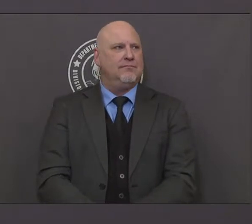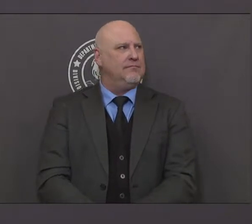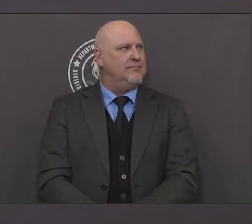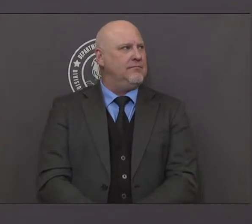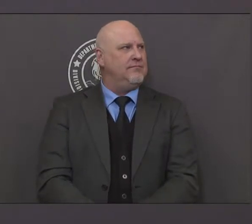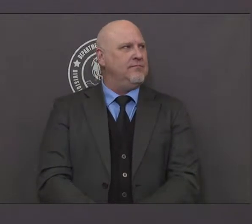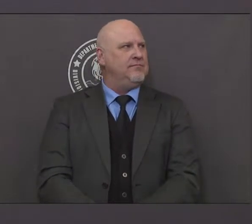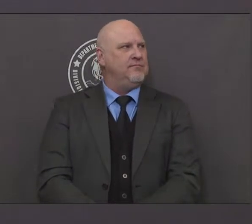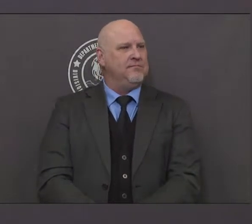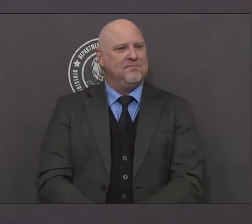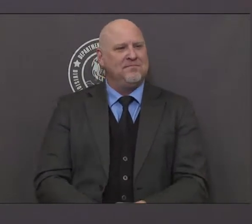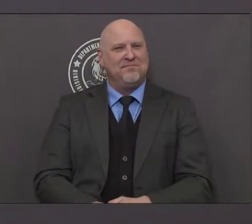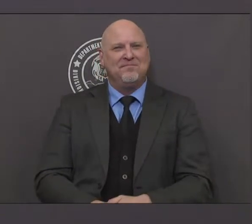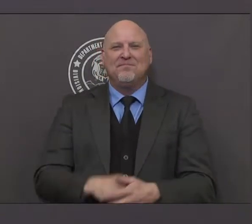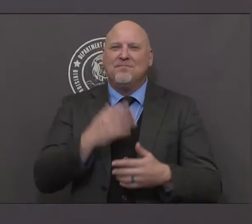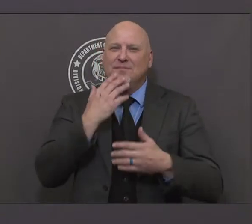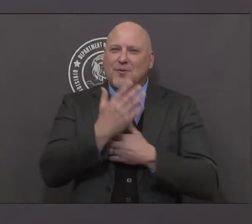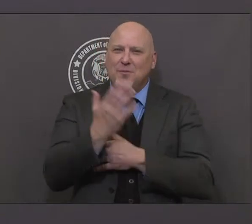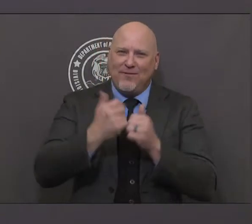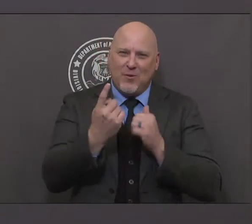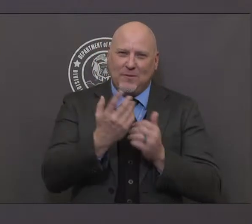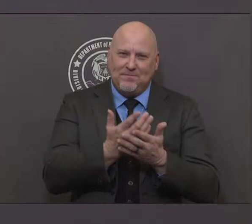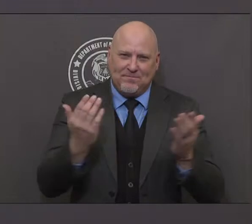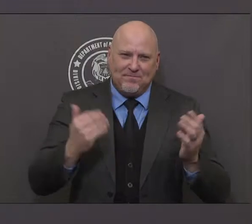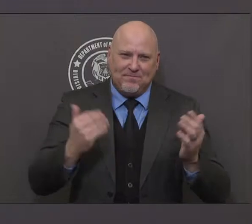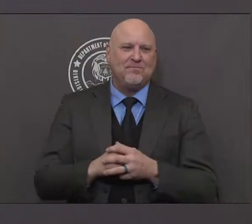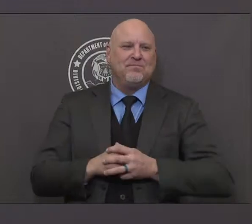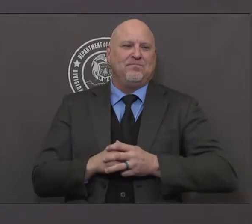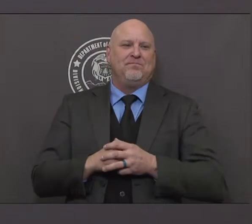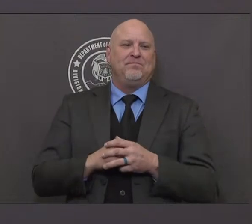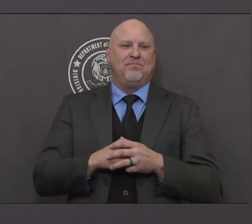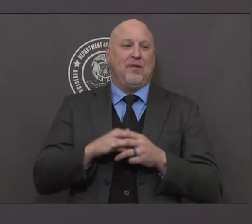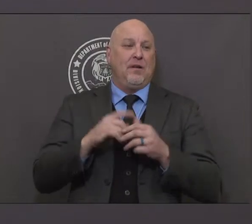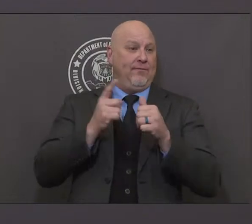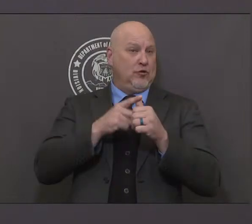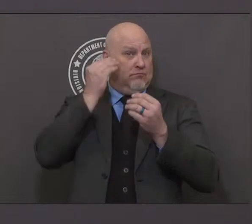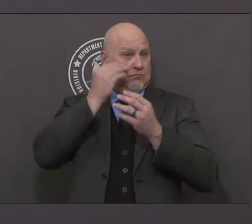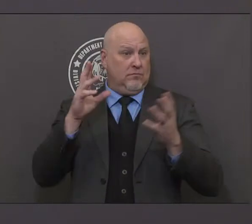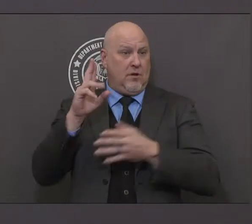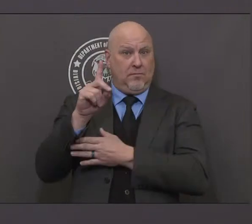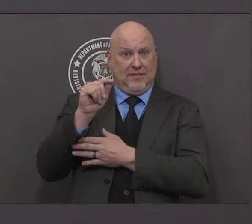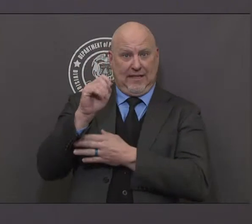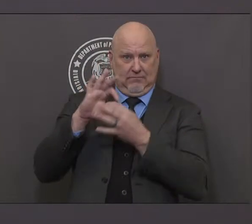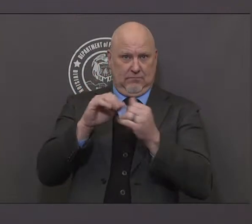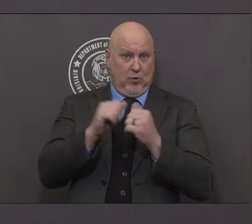Good morning. So first, an update of where we are in the pandemic. Our rolling